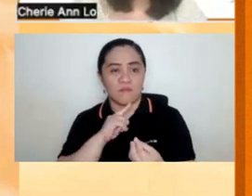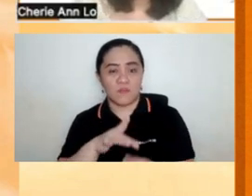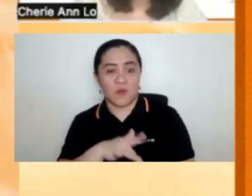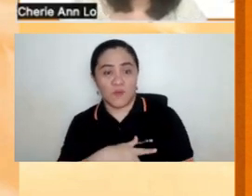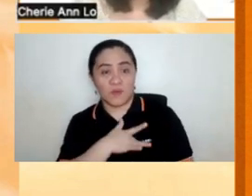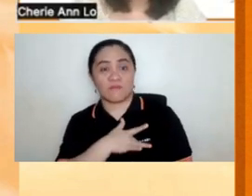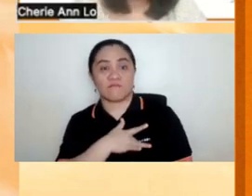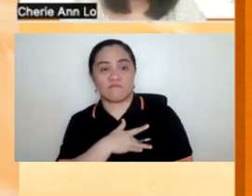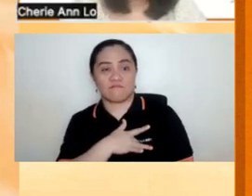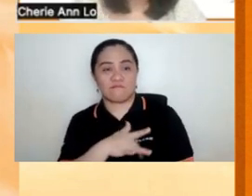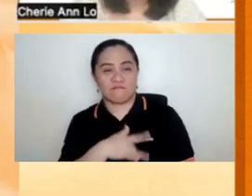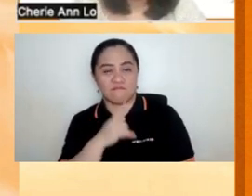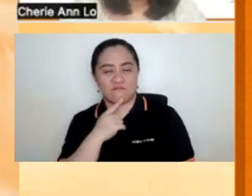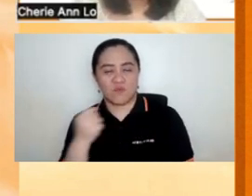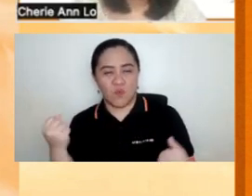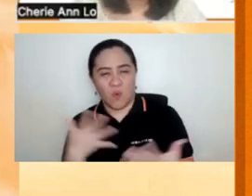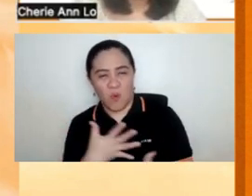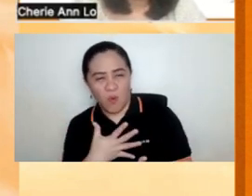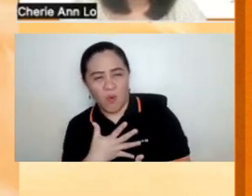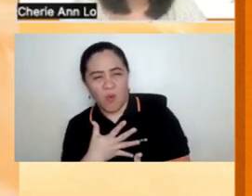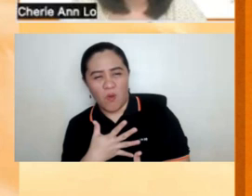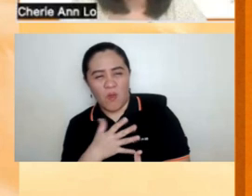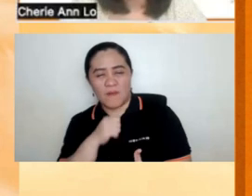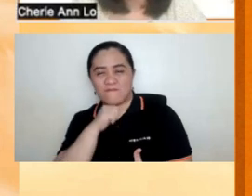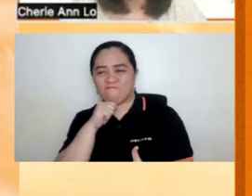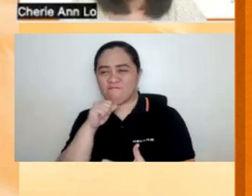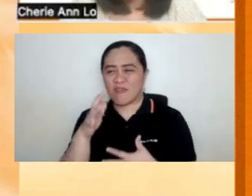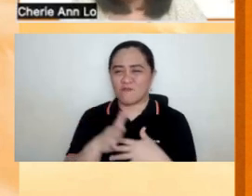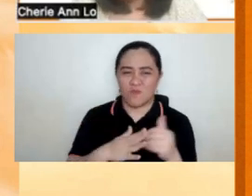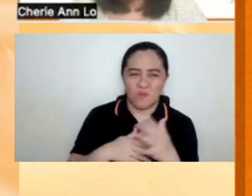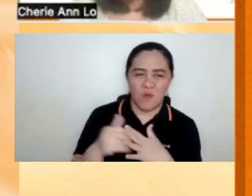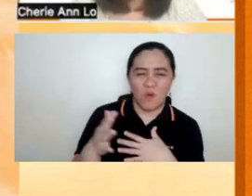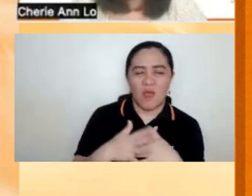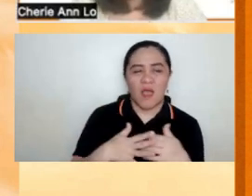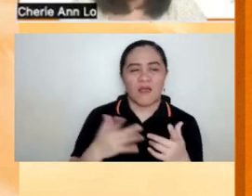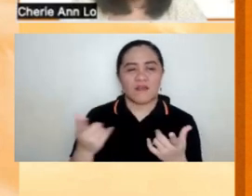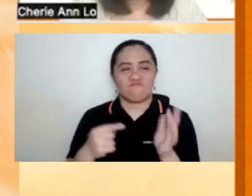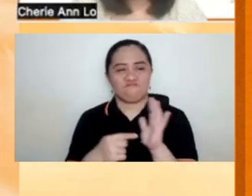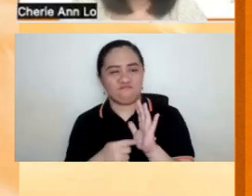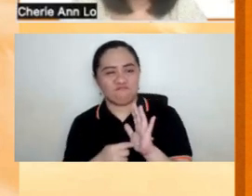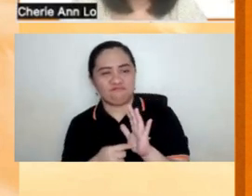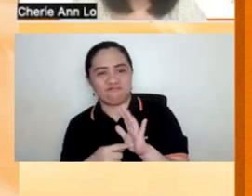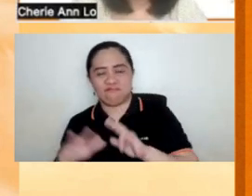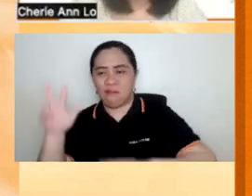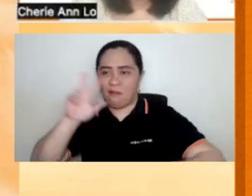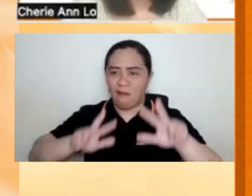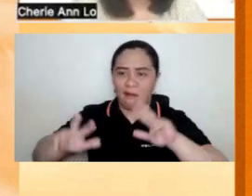it's feelings of dread, fear, uneasiness, or it could come up in the